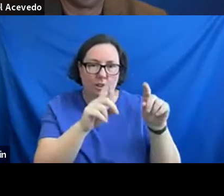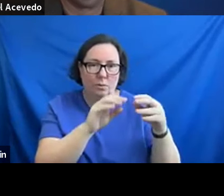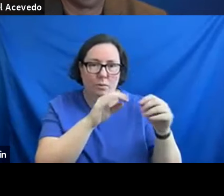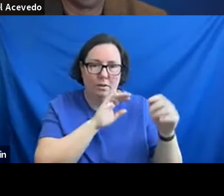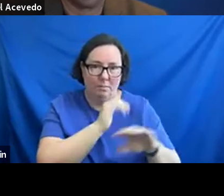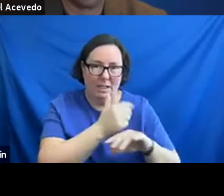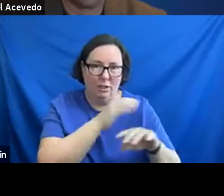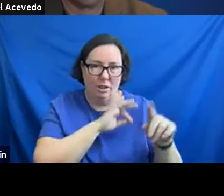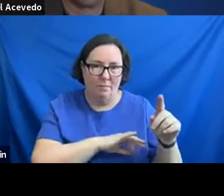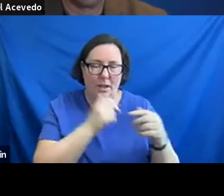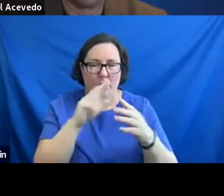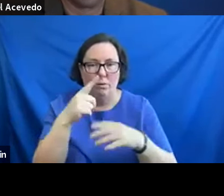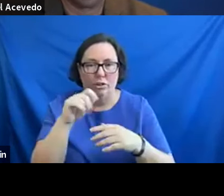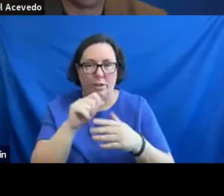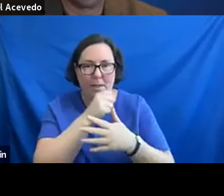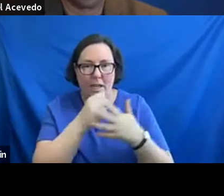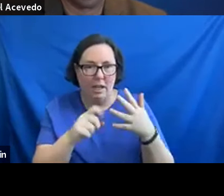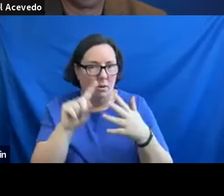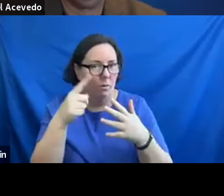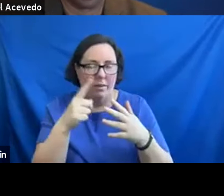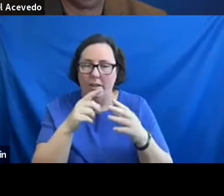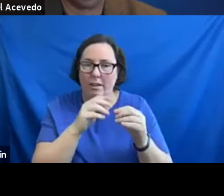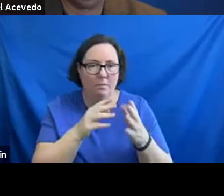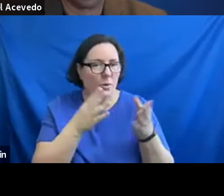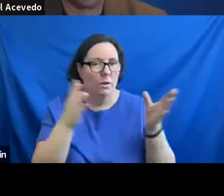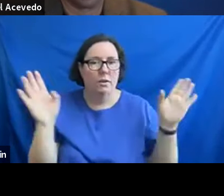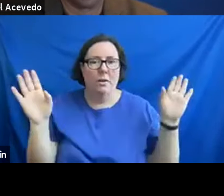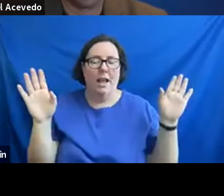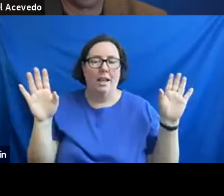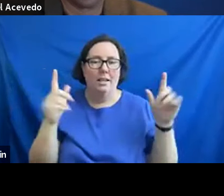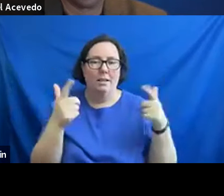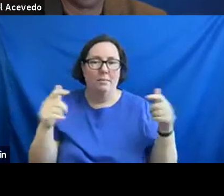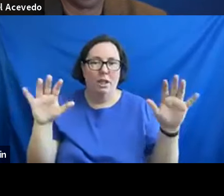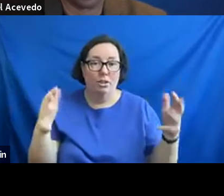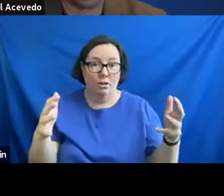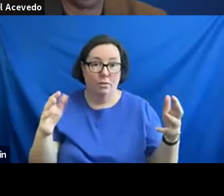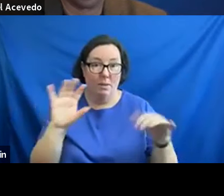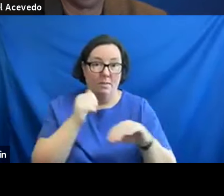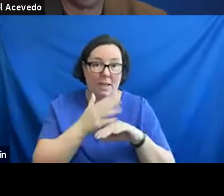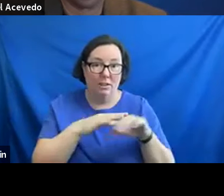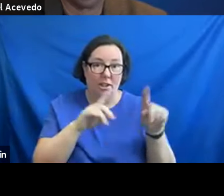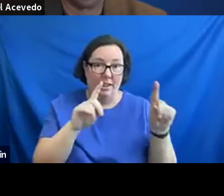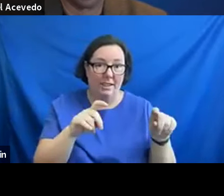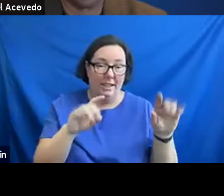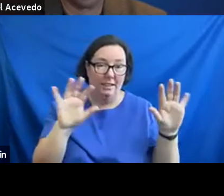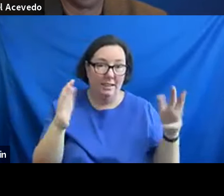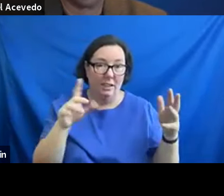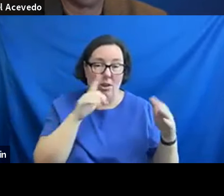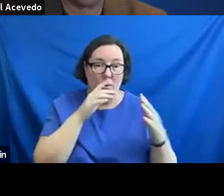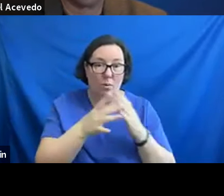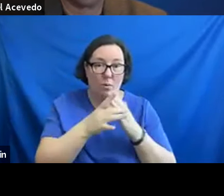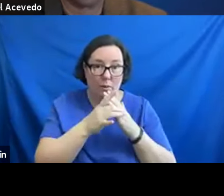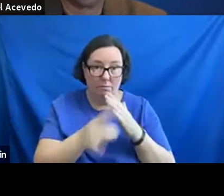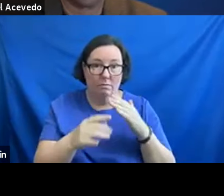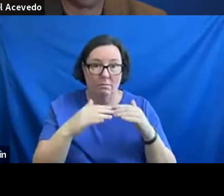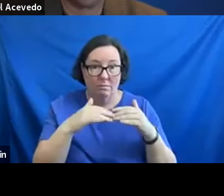merit, you take a much bigger pool based on the test that everyone who's in the